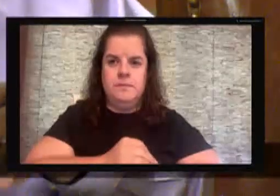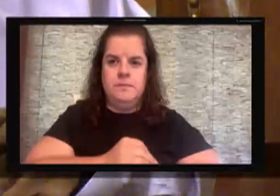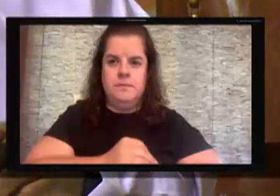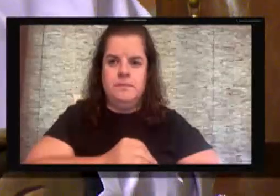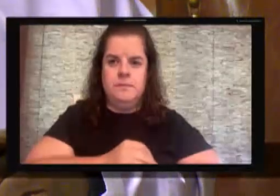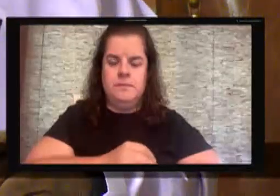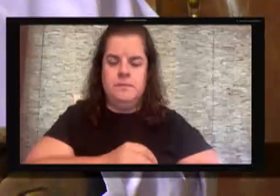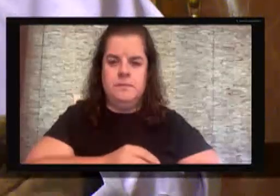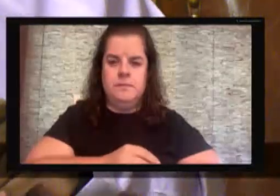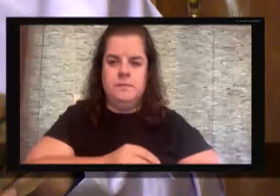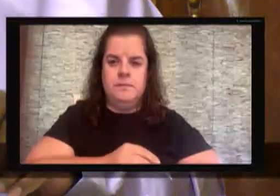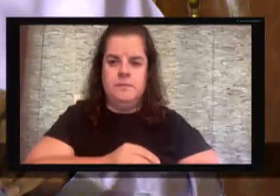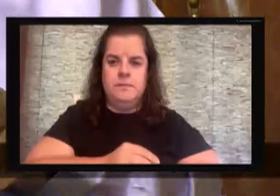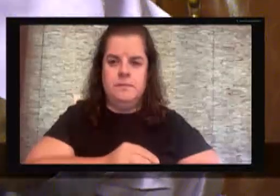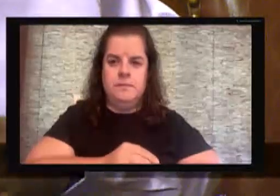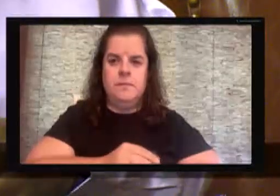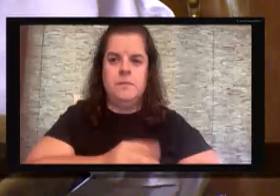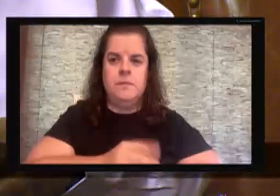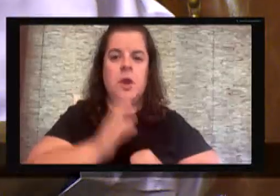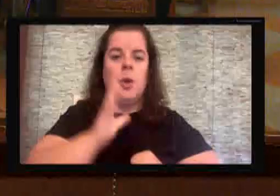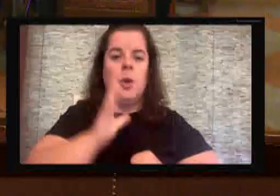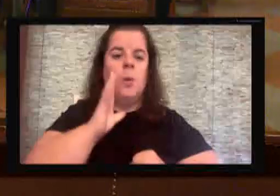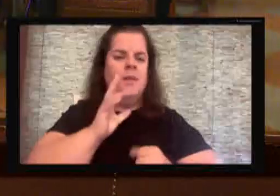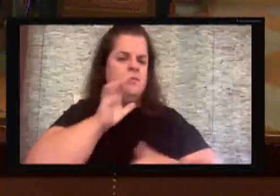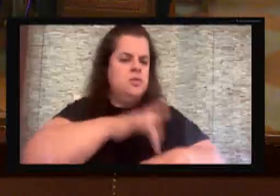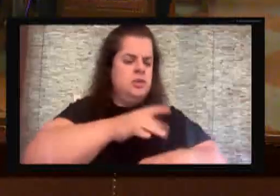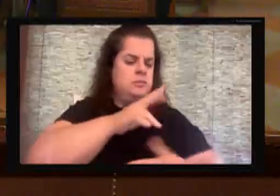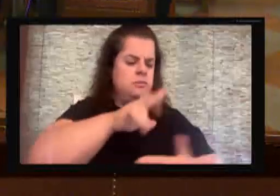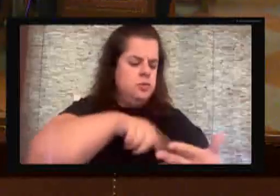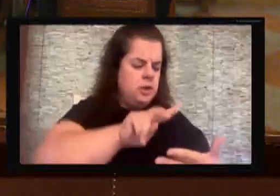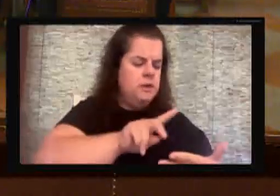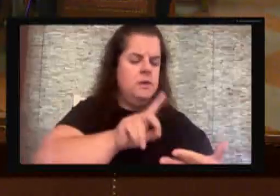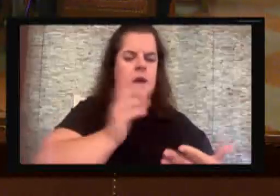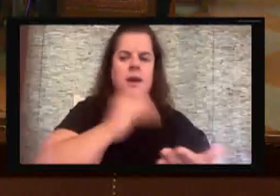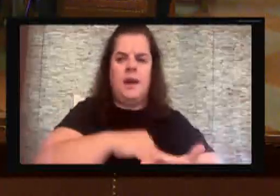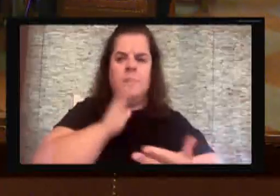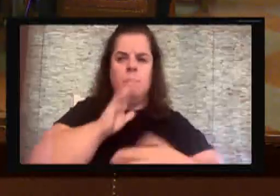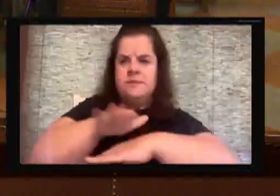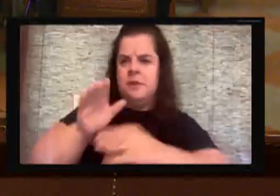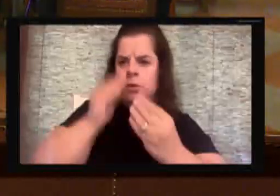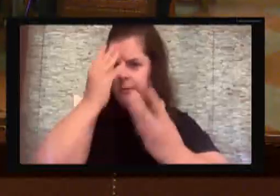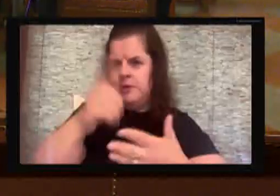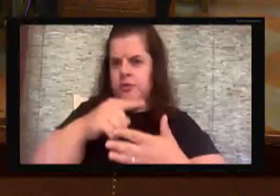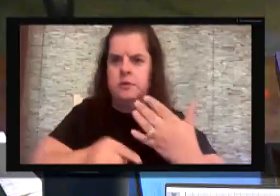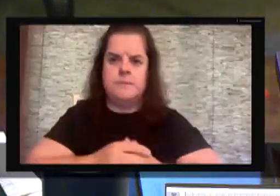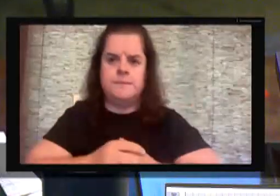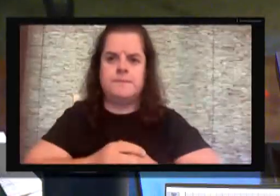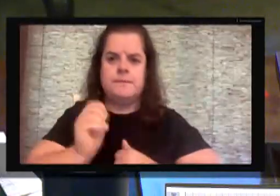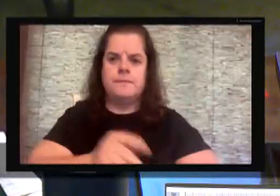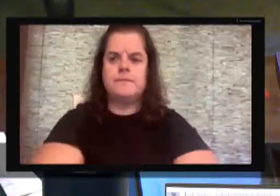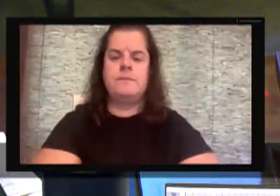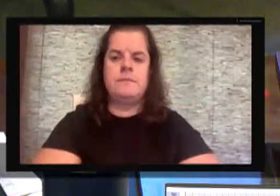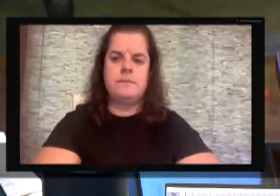on it. Okay. Yep. All right, thank you. Yep. Thank you.